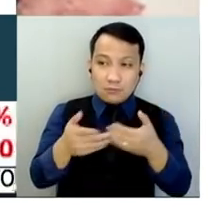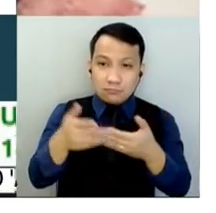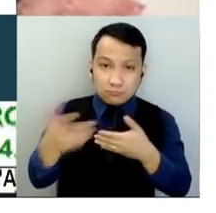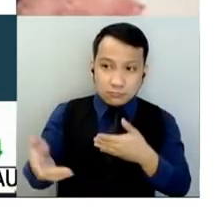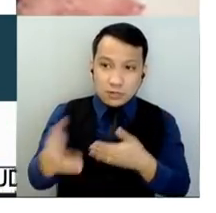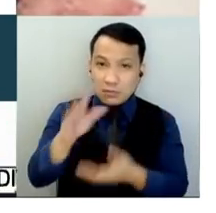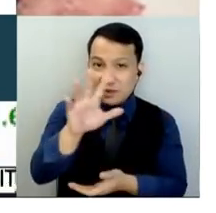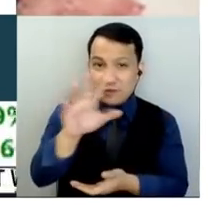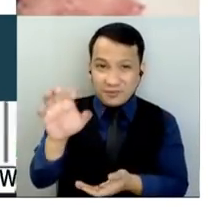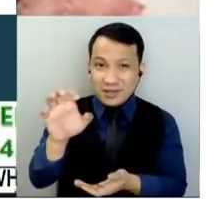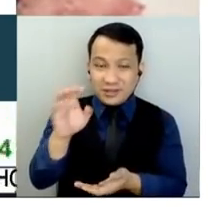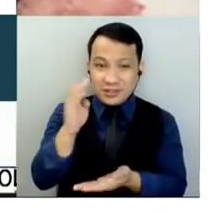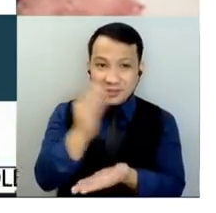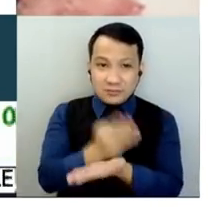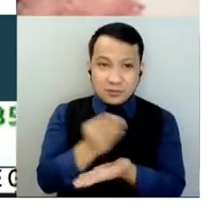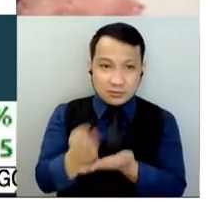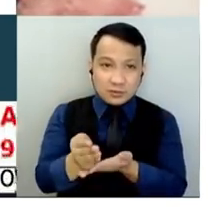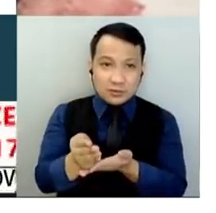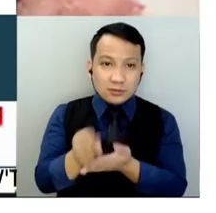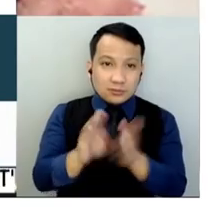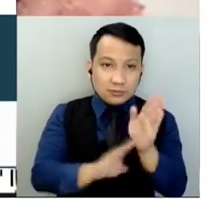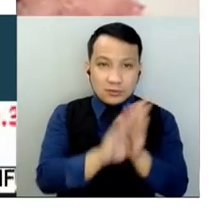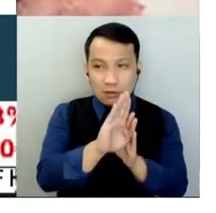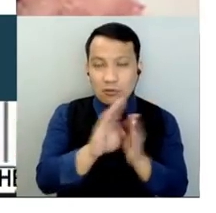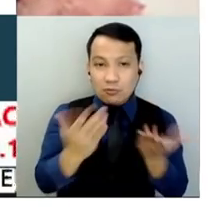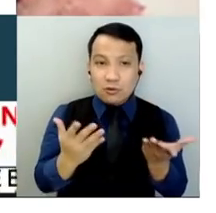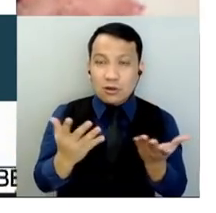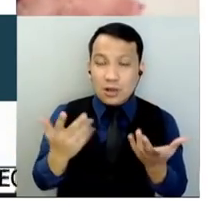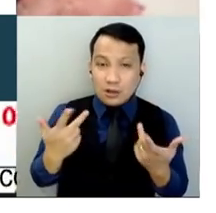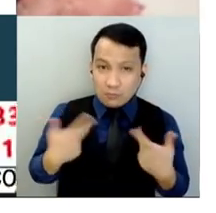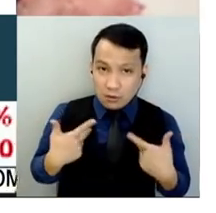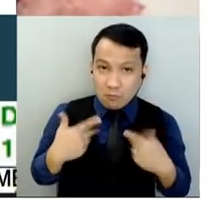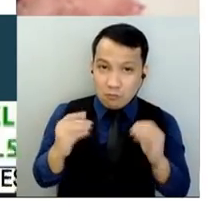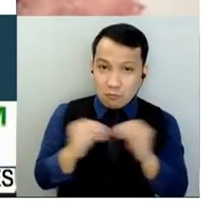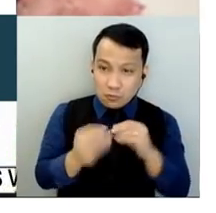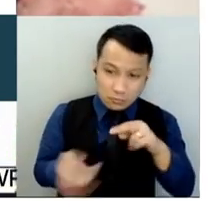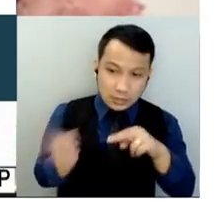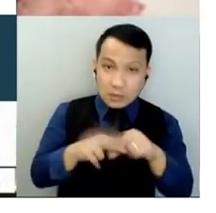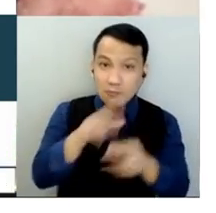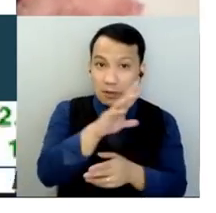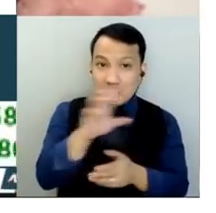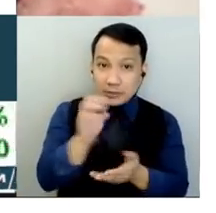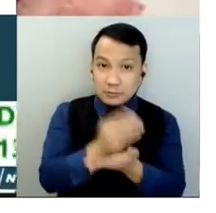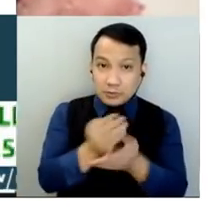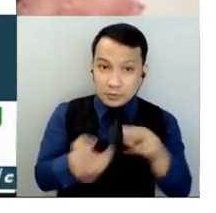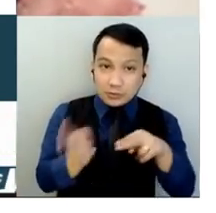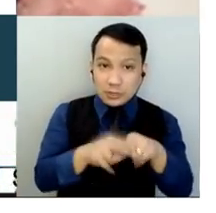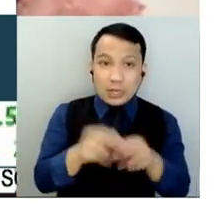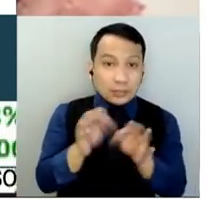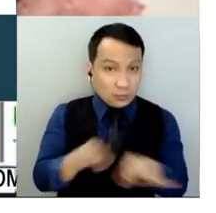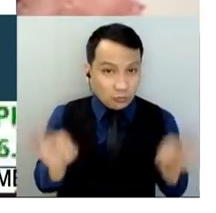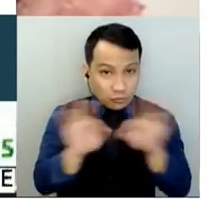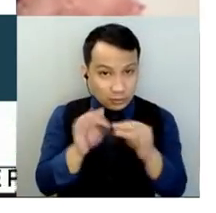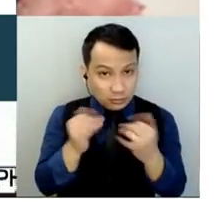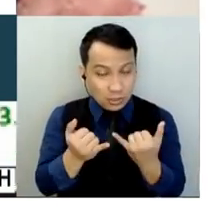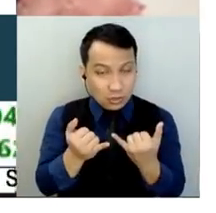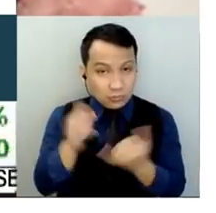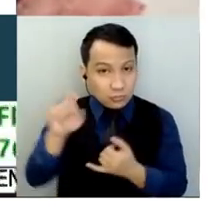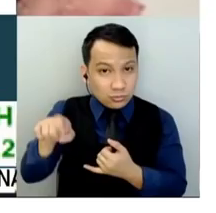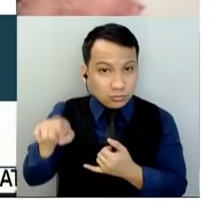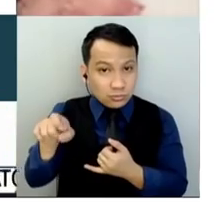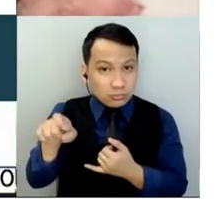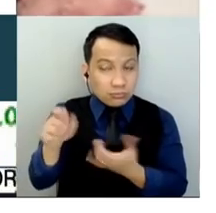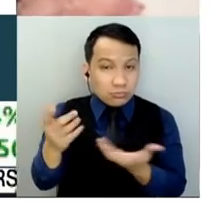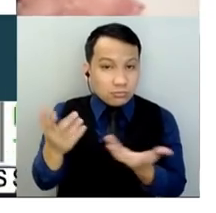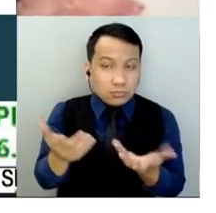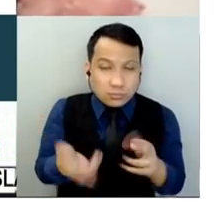least that's a very welcome development, especially now that we need a lot of funds for COVID response. But